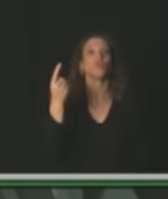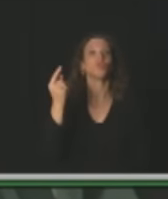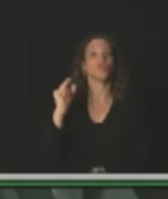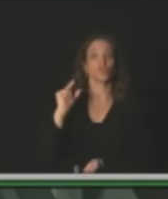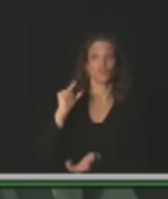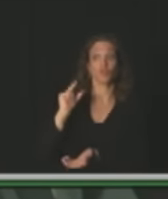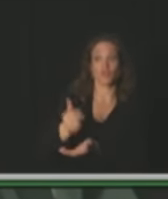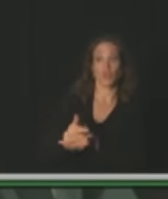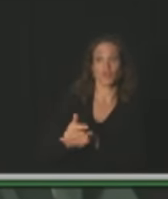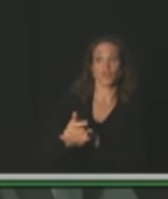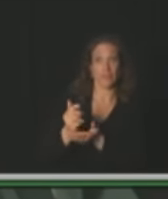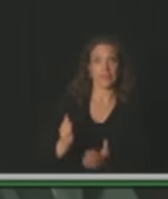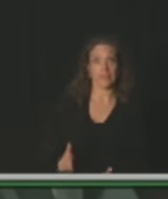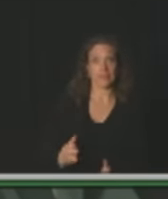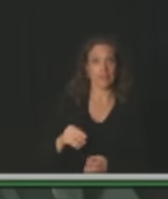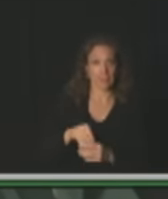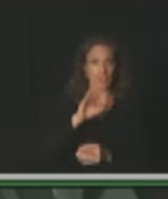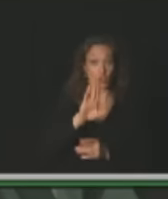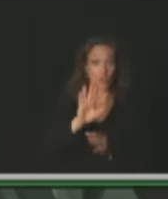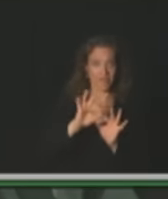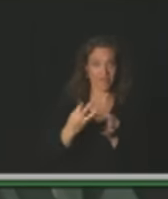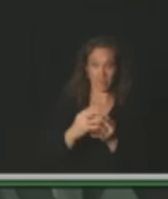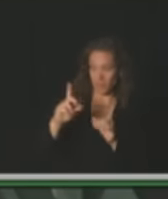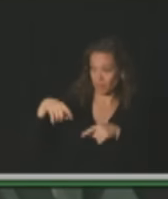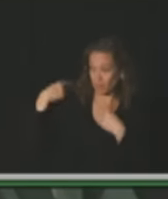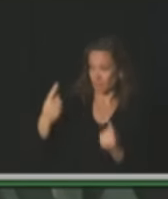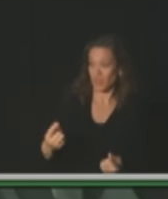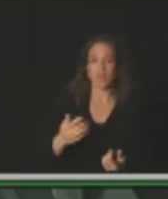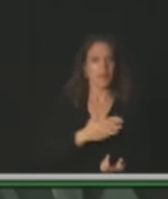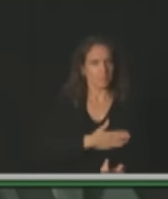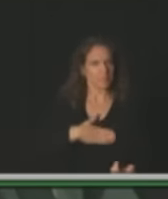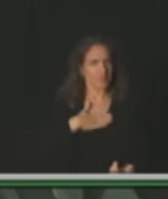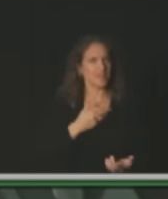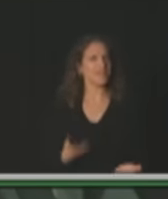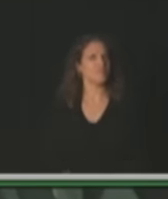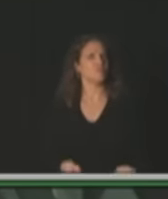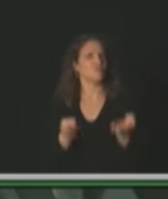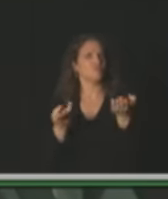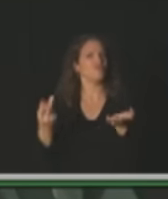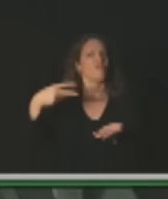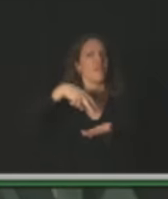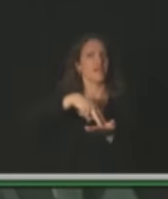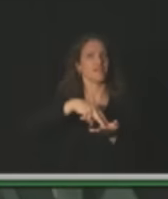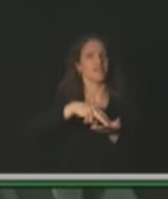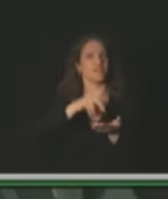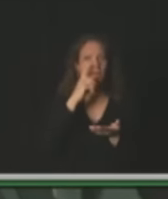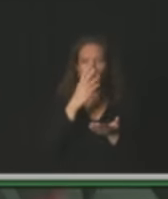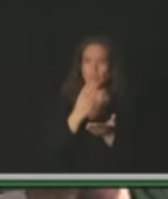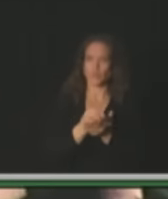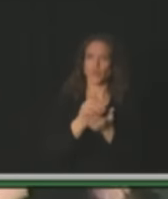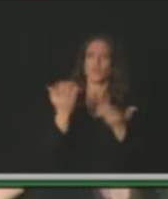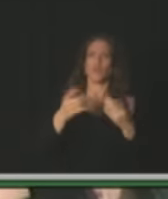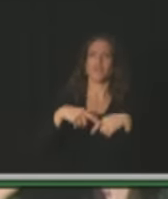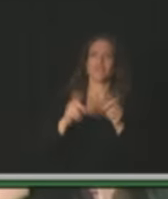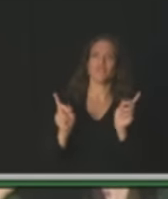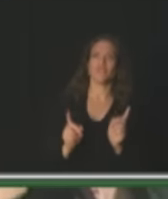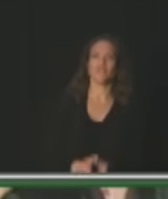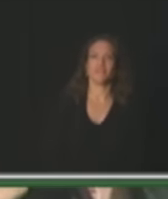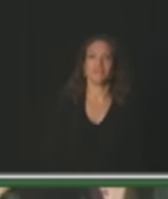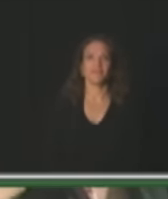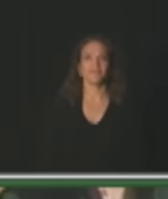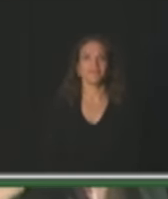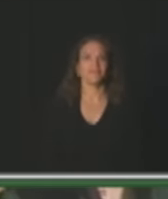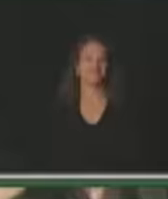their family please rise so we can show you the difference that Sac State is making?